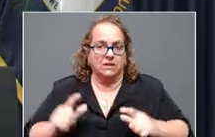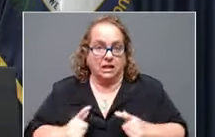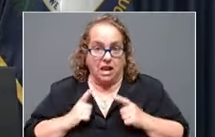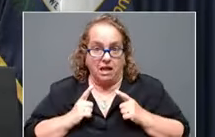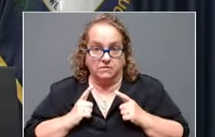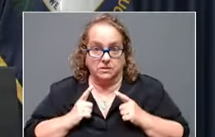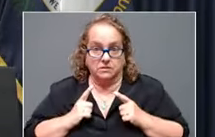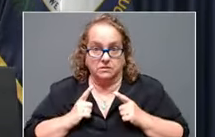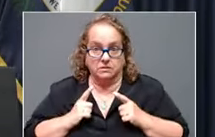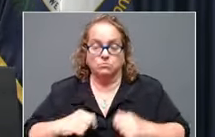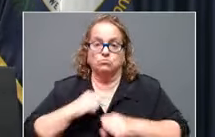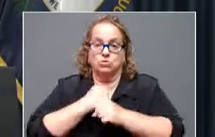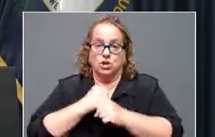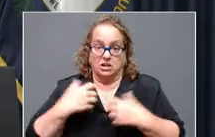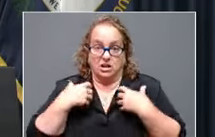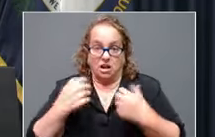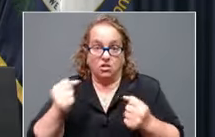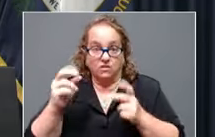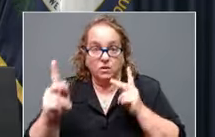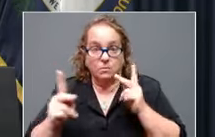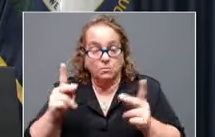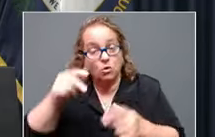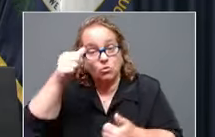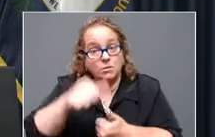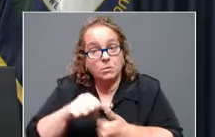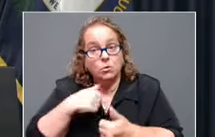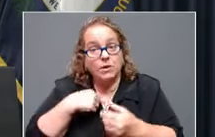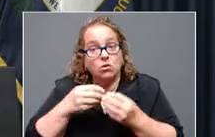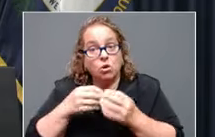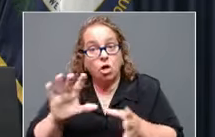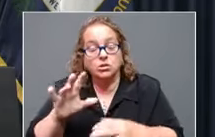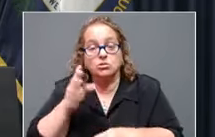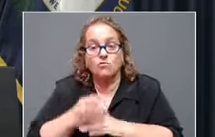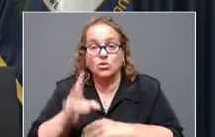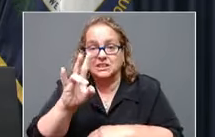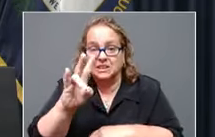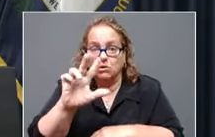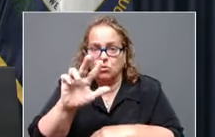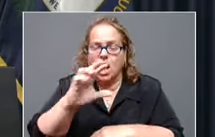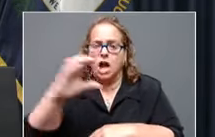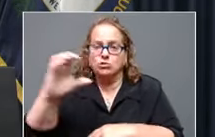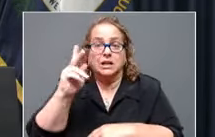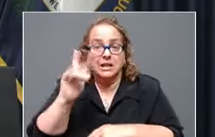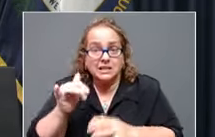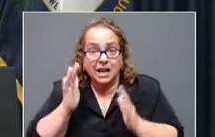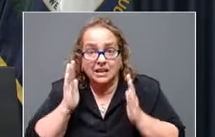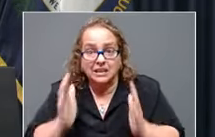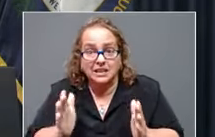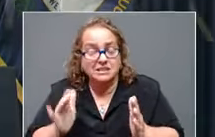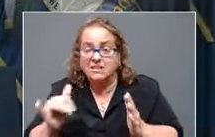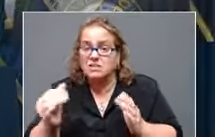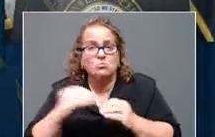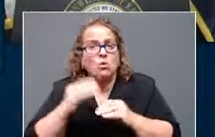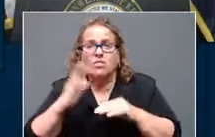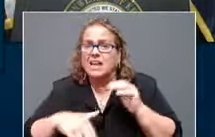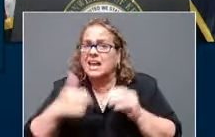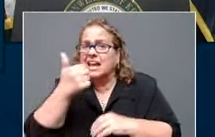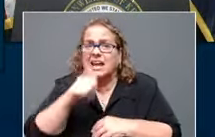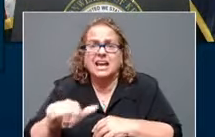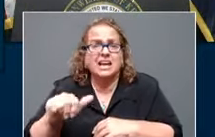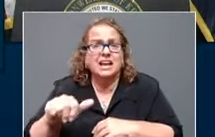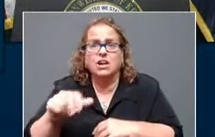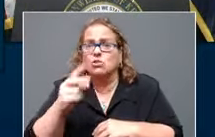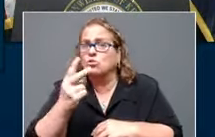and protecting the health of our people. Remember, we've lost over 7,300 Kentuckians. That's more than any 2, maybe any